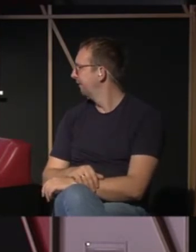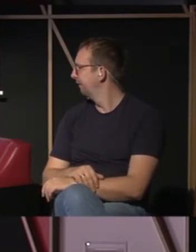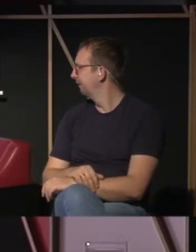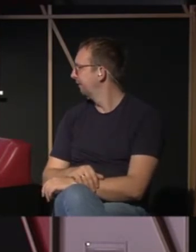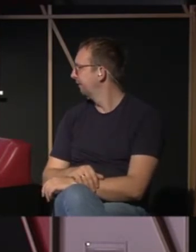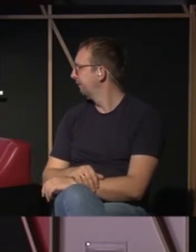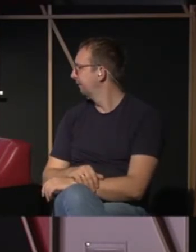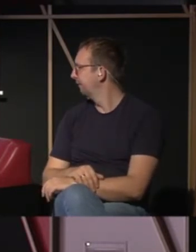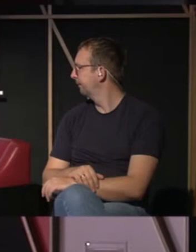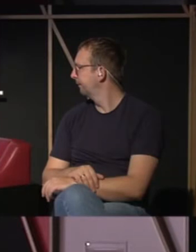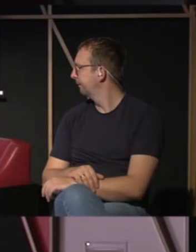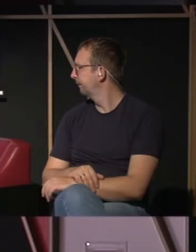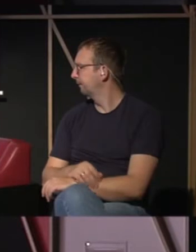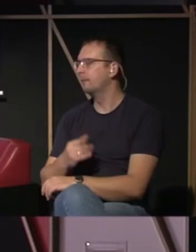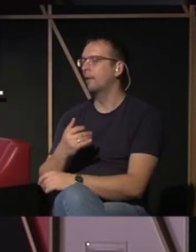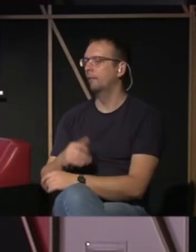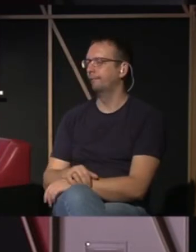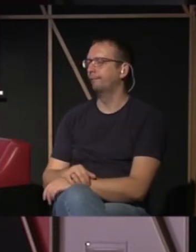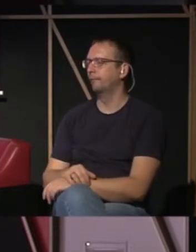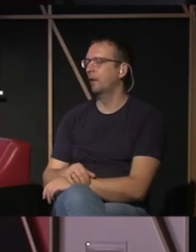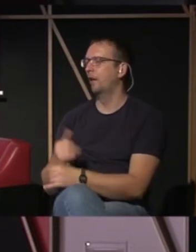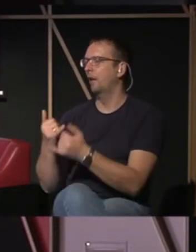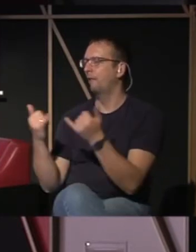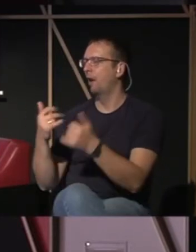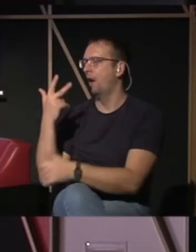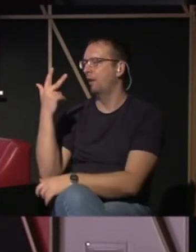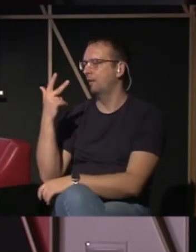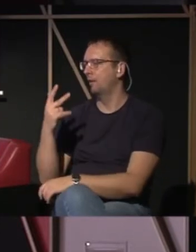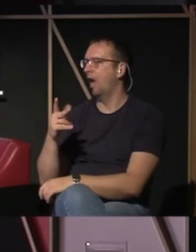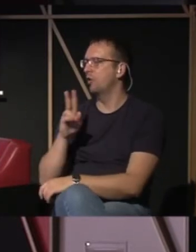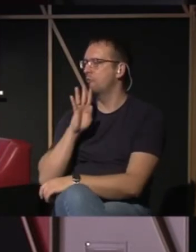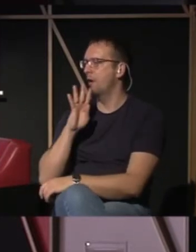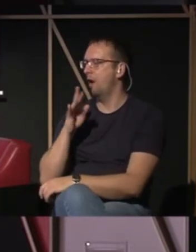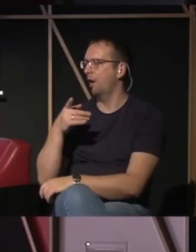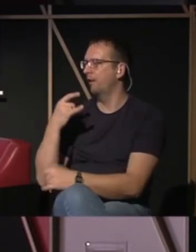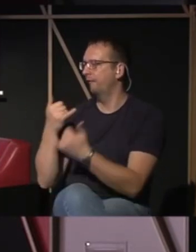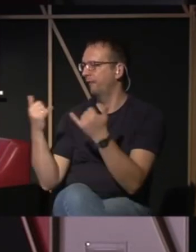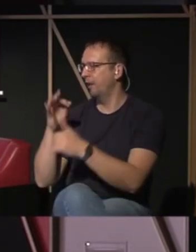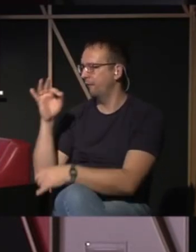So there was audio descriptive commentary in Spanish and German as well for that match,